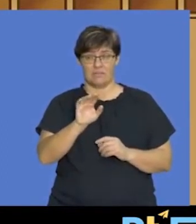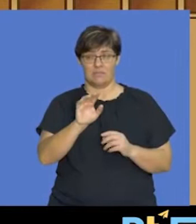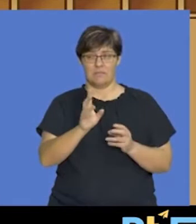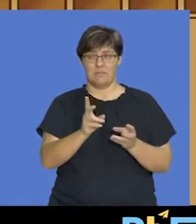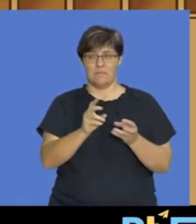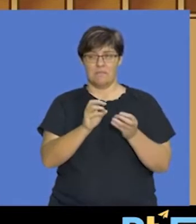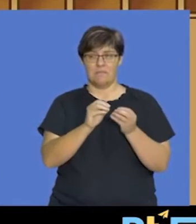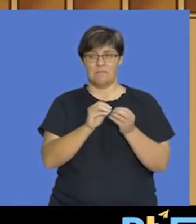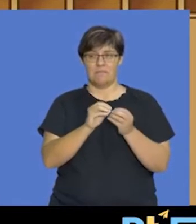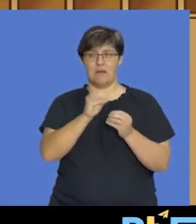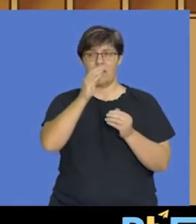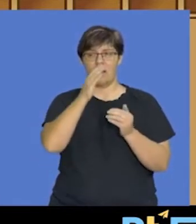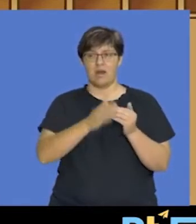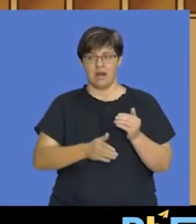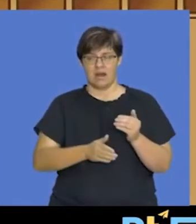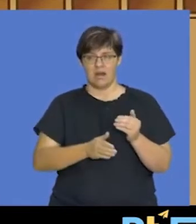And eventually,